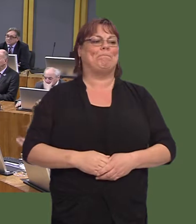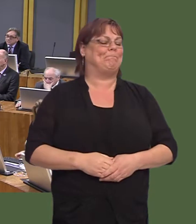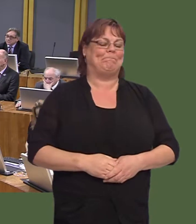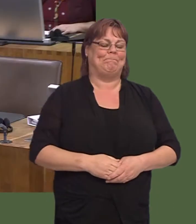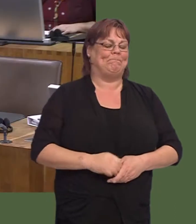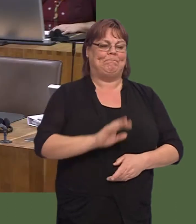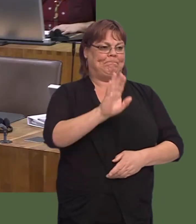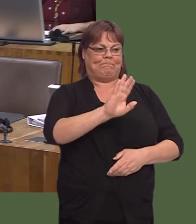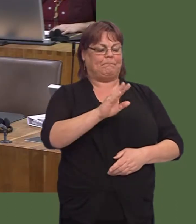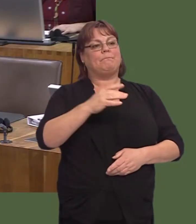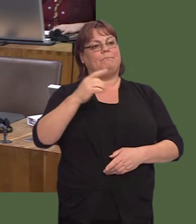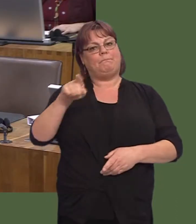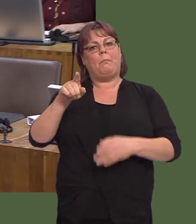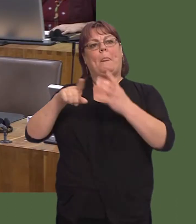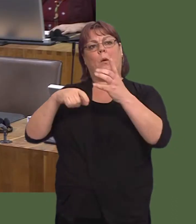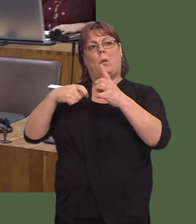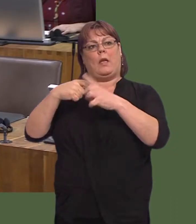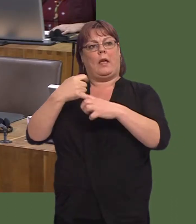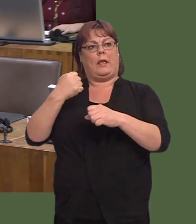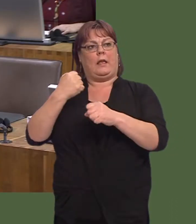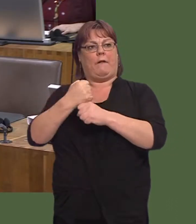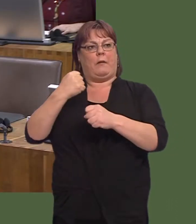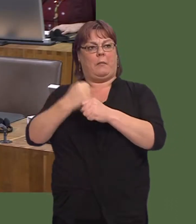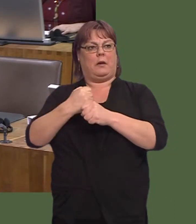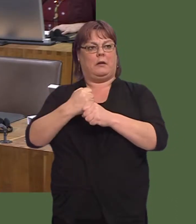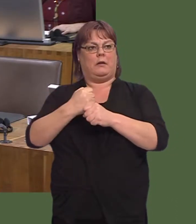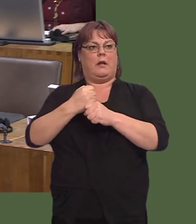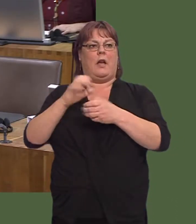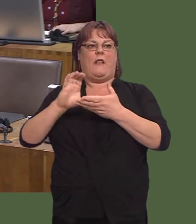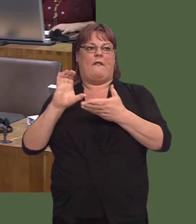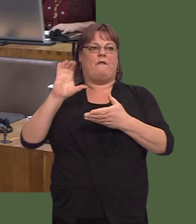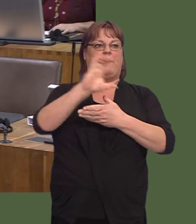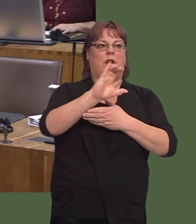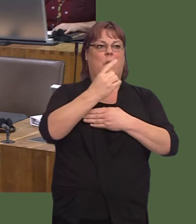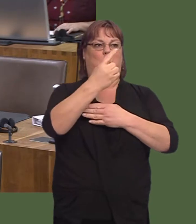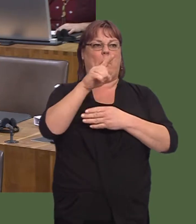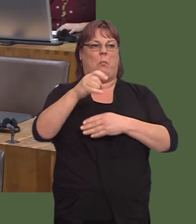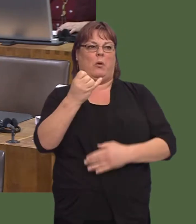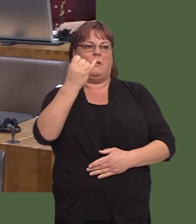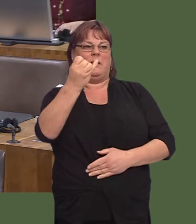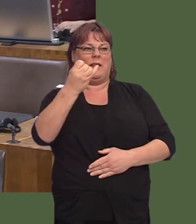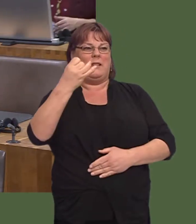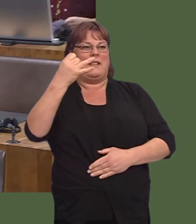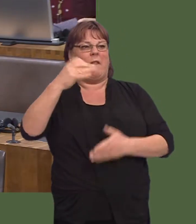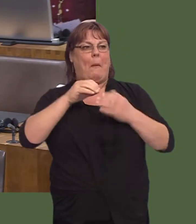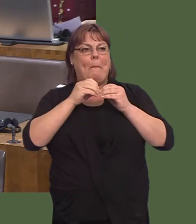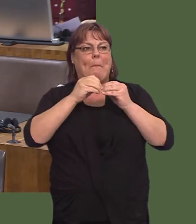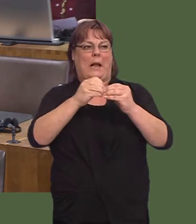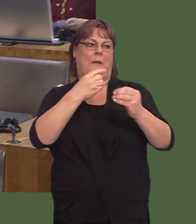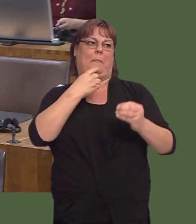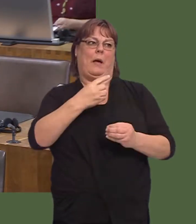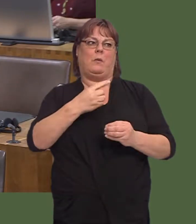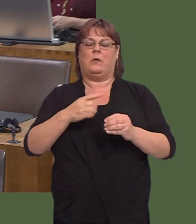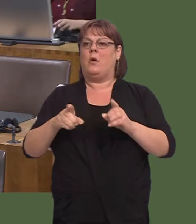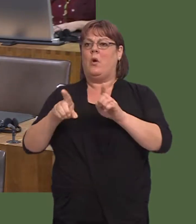where first of all, the UK government to be shaken down for £1.67 billion, and secondly, the UK government was not